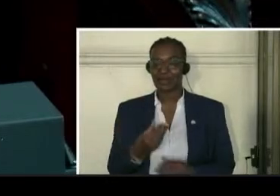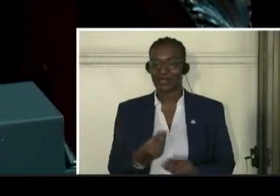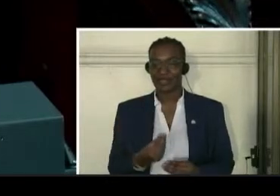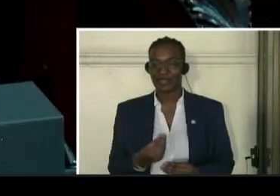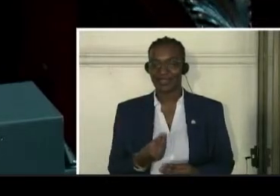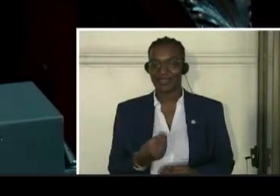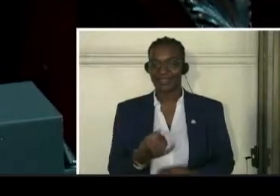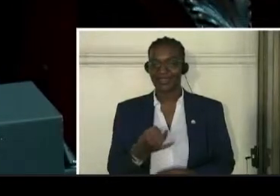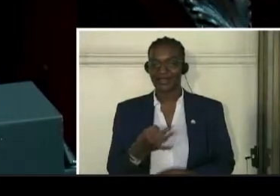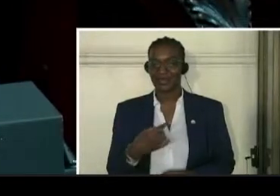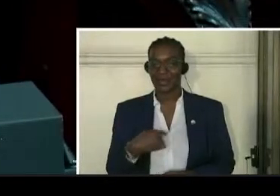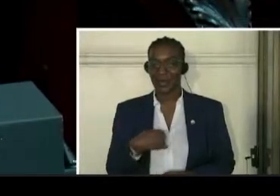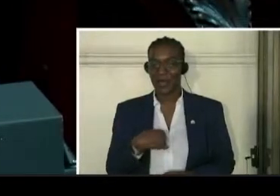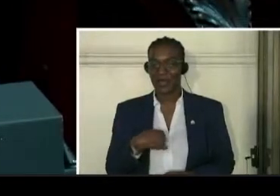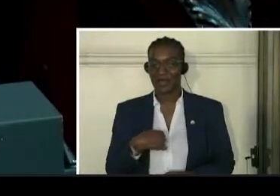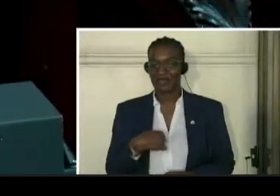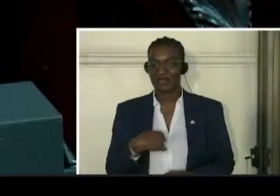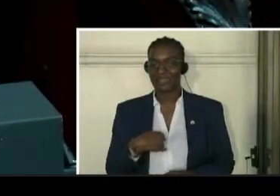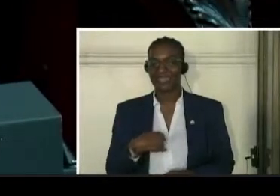one of my struggle heroes,